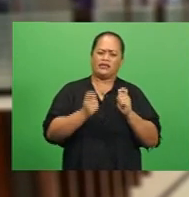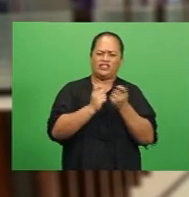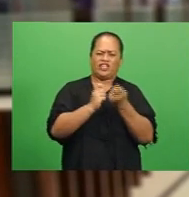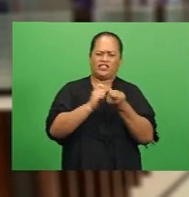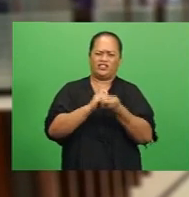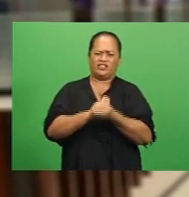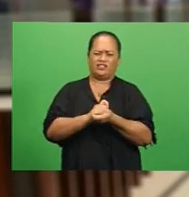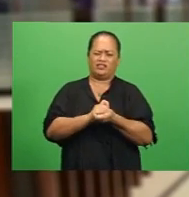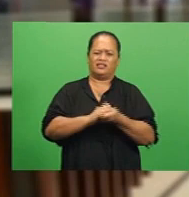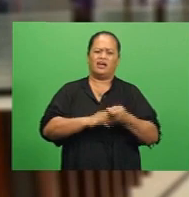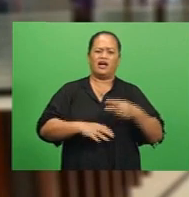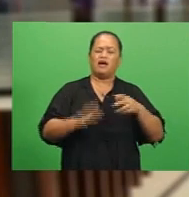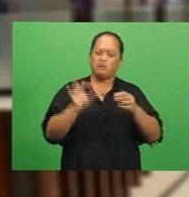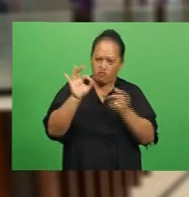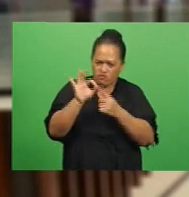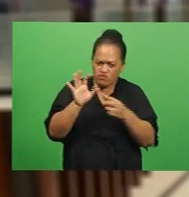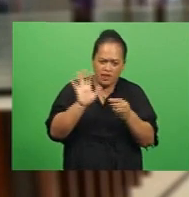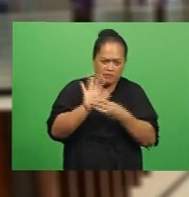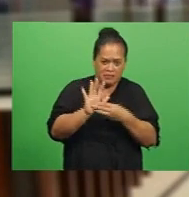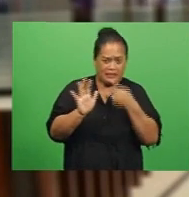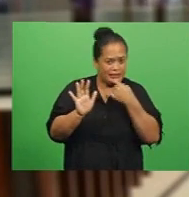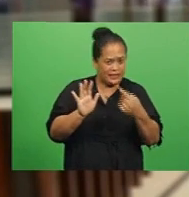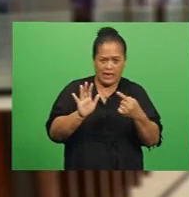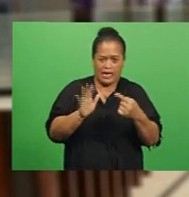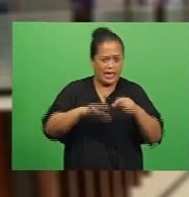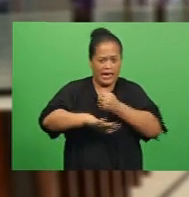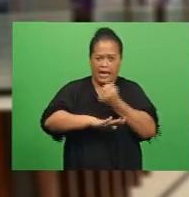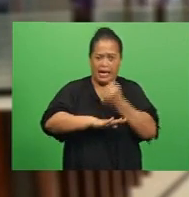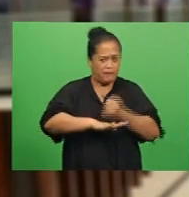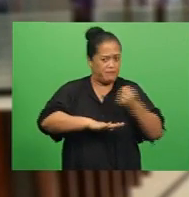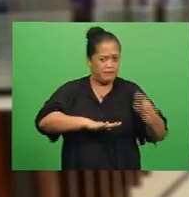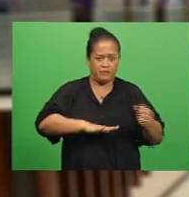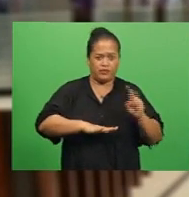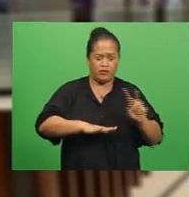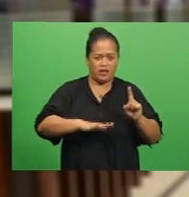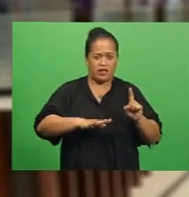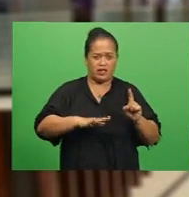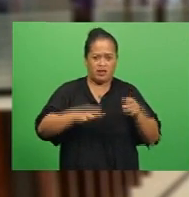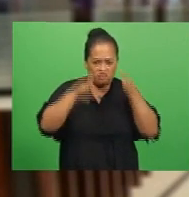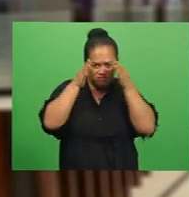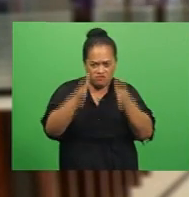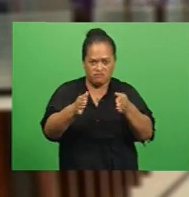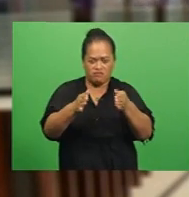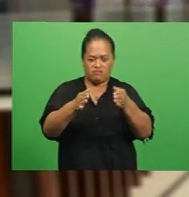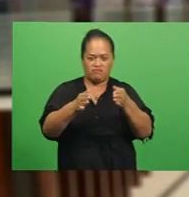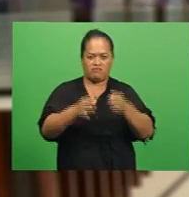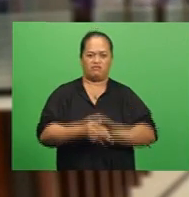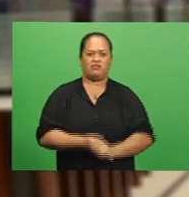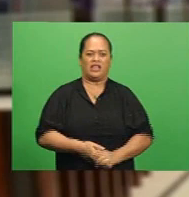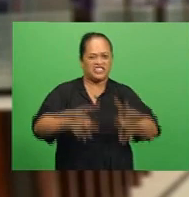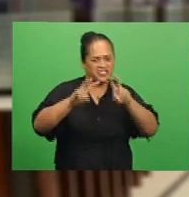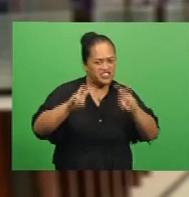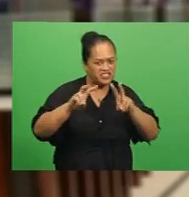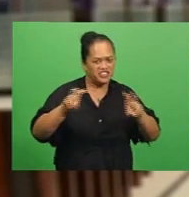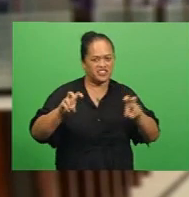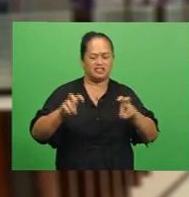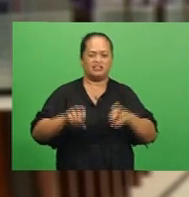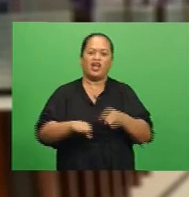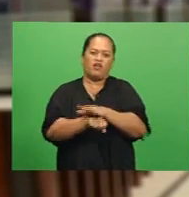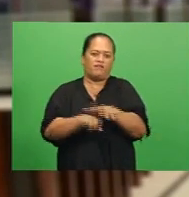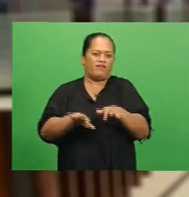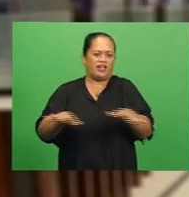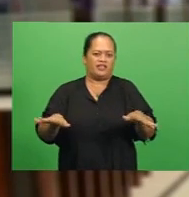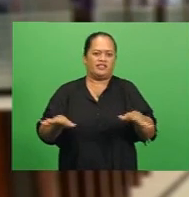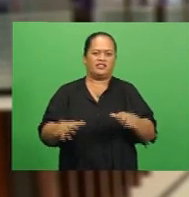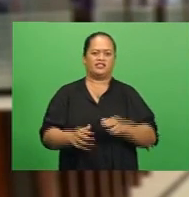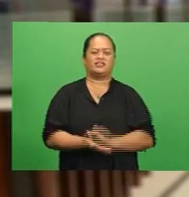is considering a state of emergency for Tokyo amid a surge in coronavirus cases. That's all for now from